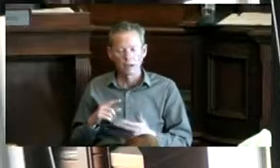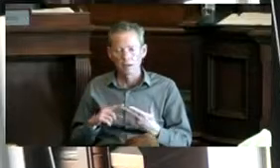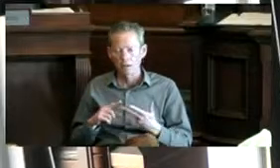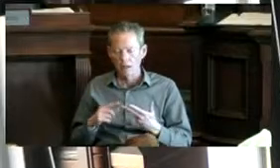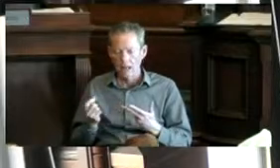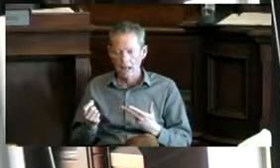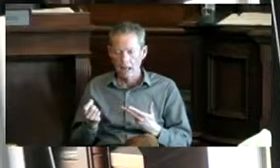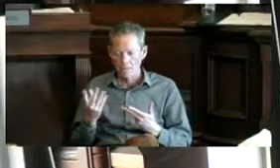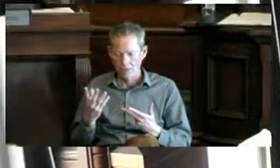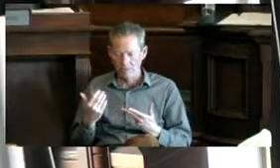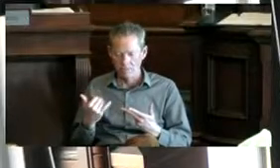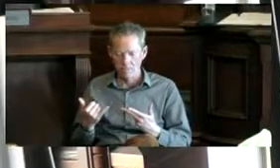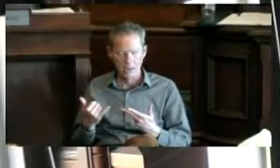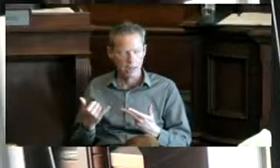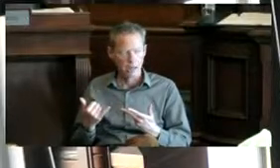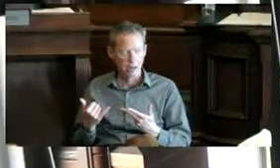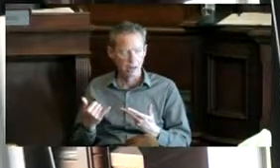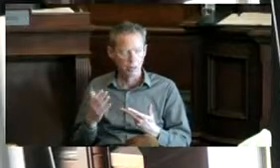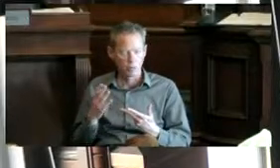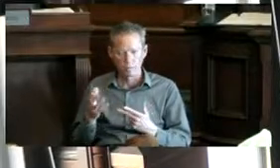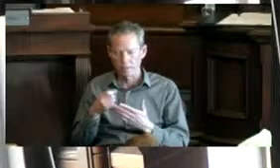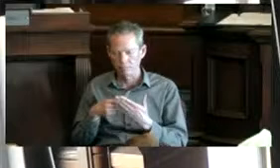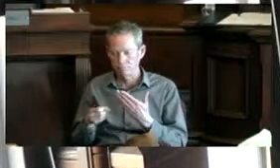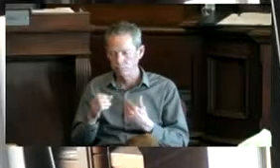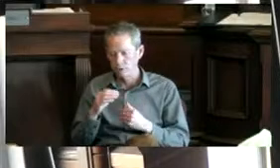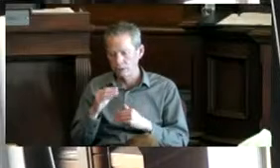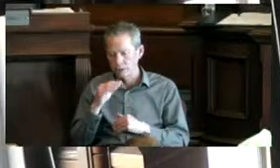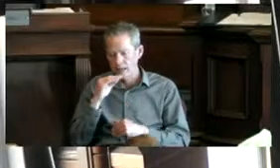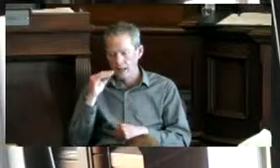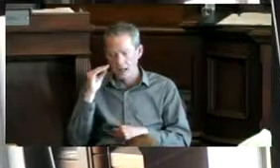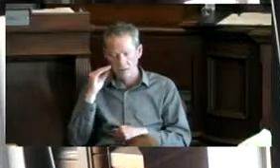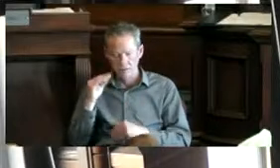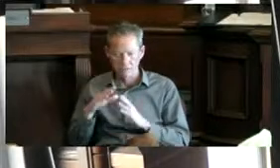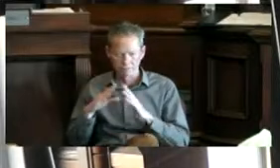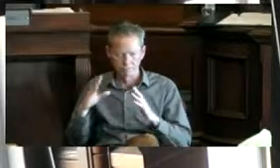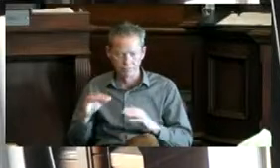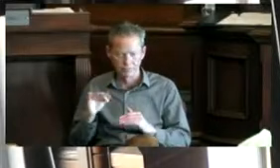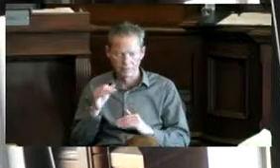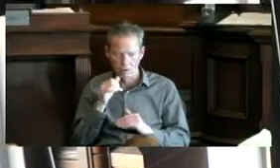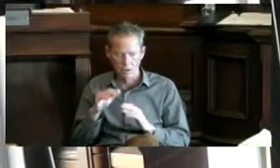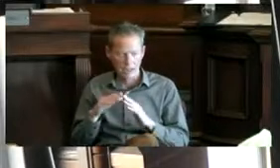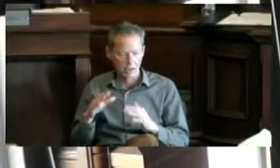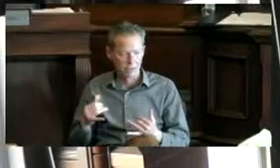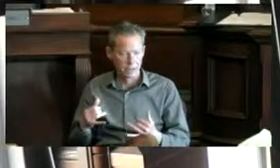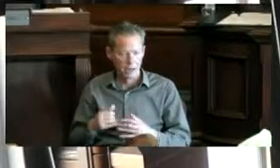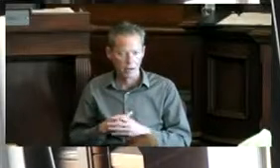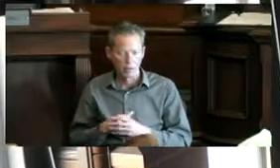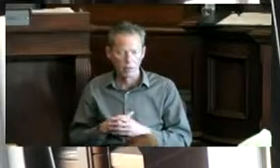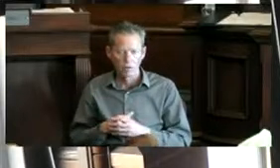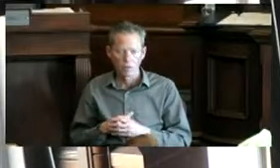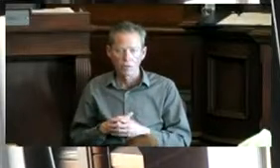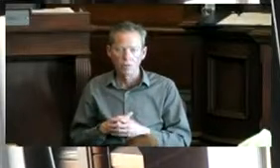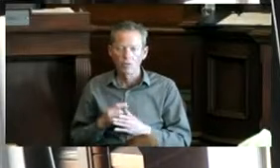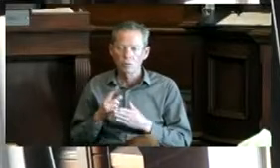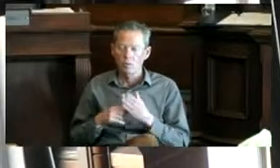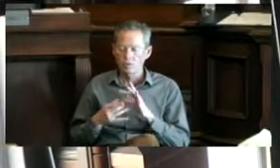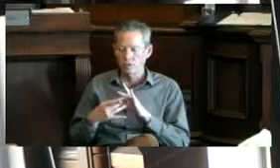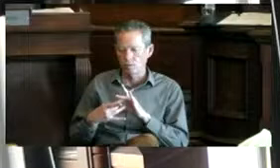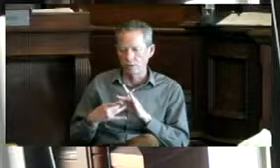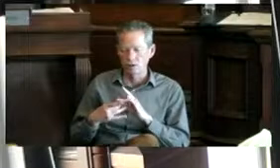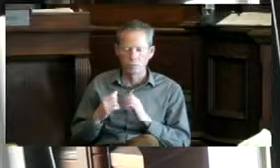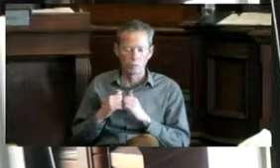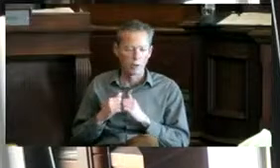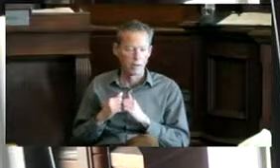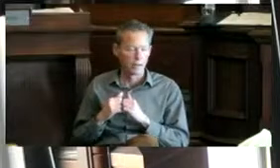How many of them now are going to be put into housing if they're not in housing anymore? What's the relationship